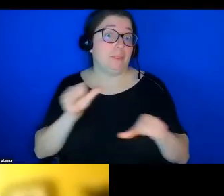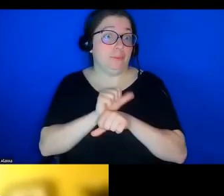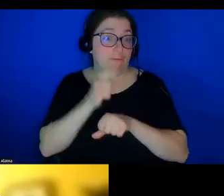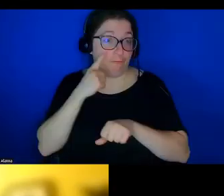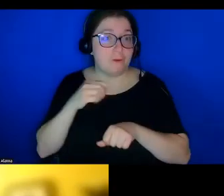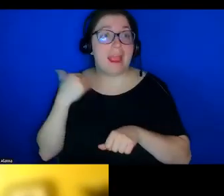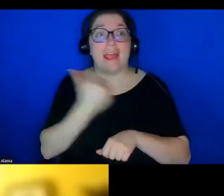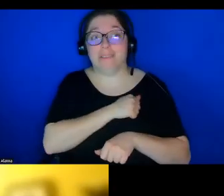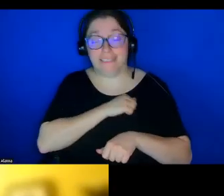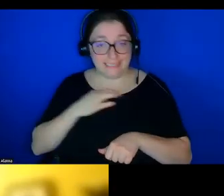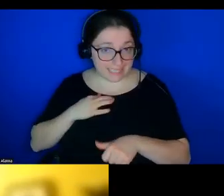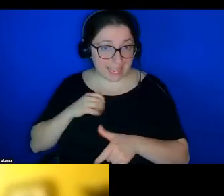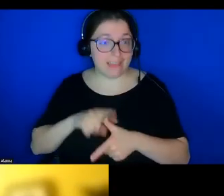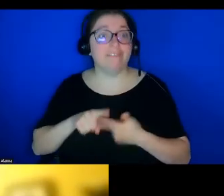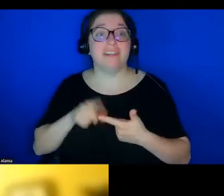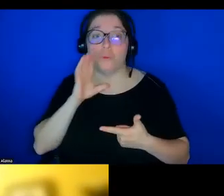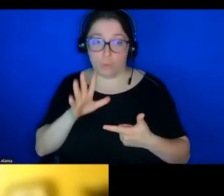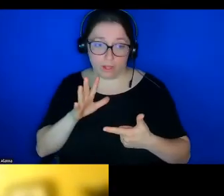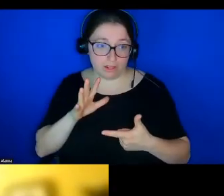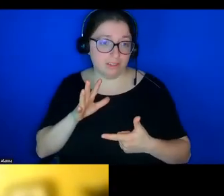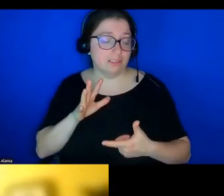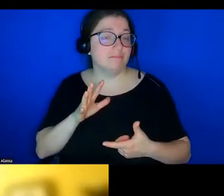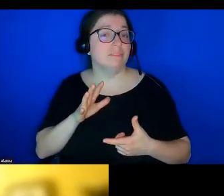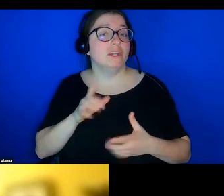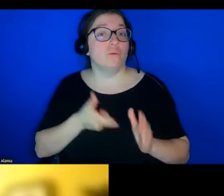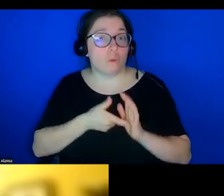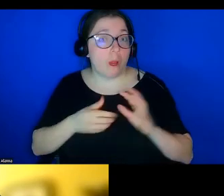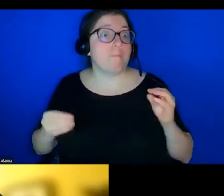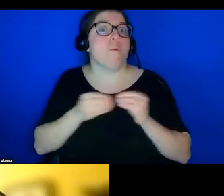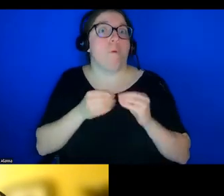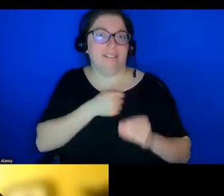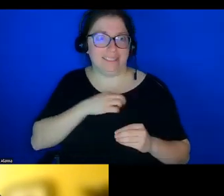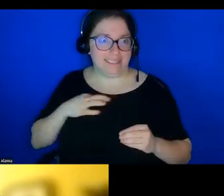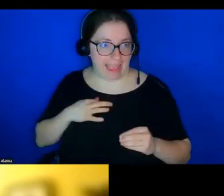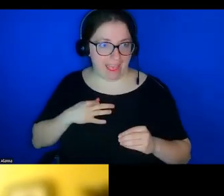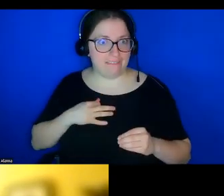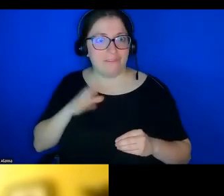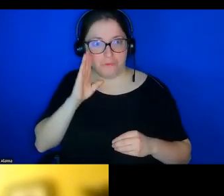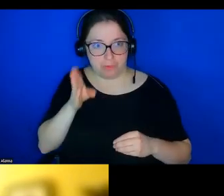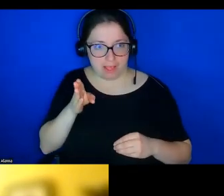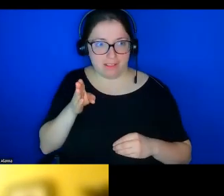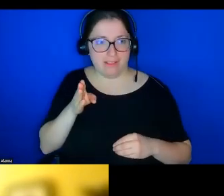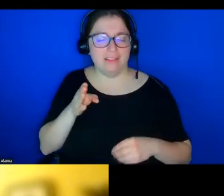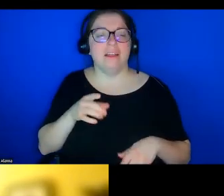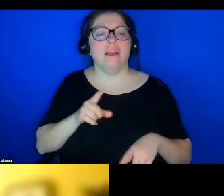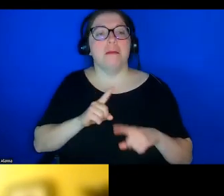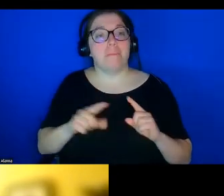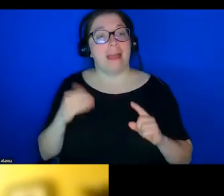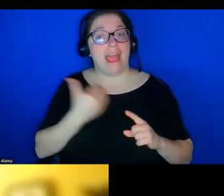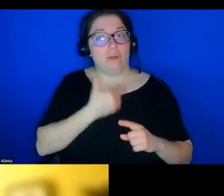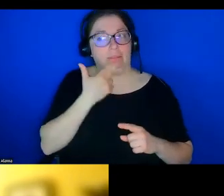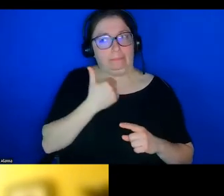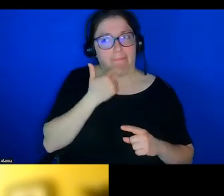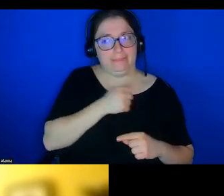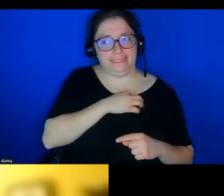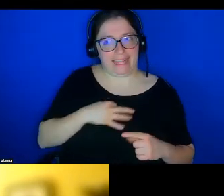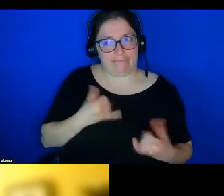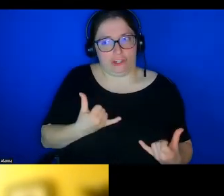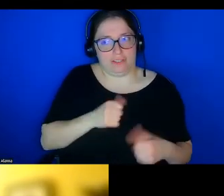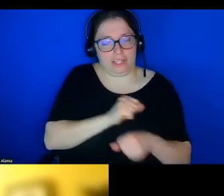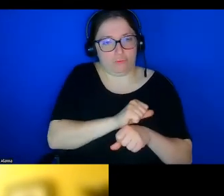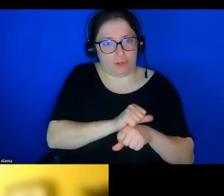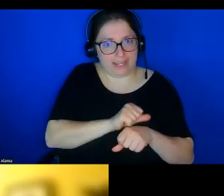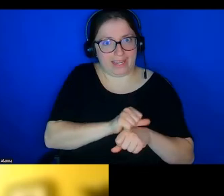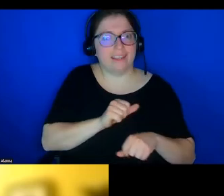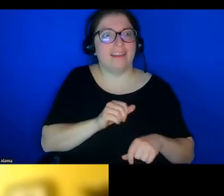you know some additional staff resources but really the small staff that is currently working on it has done really